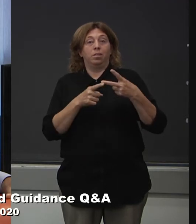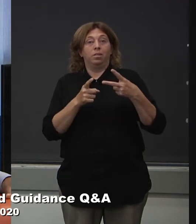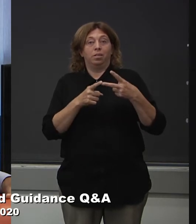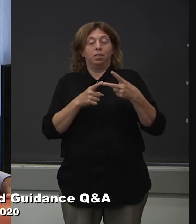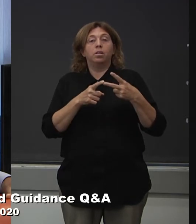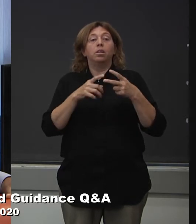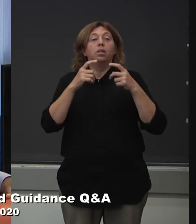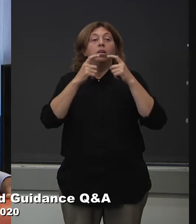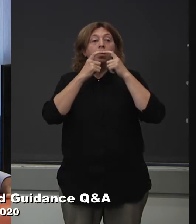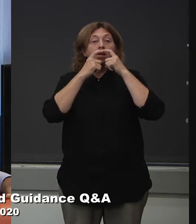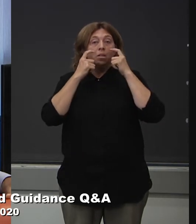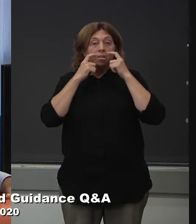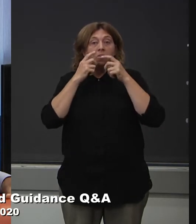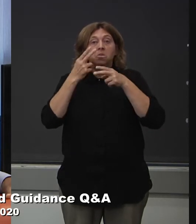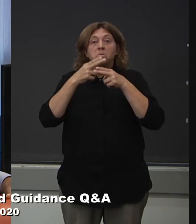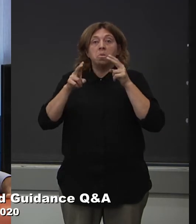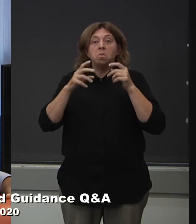confirmed